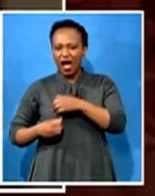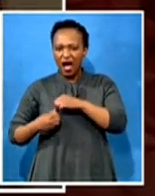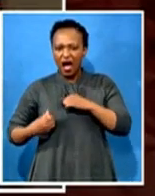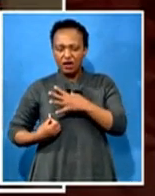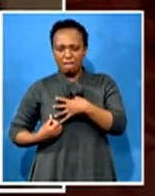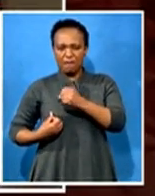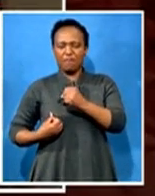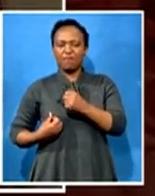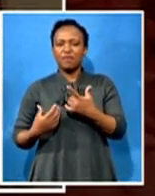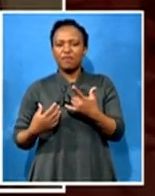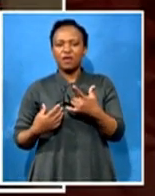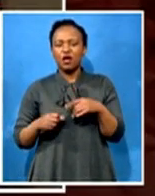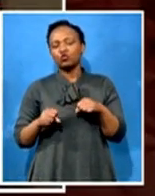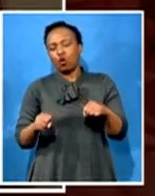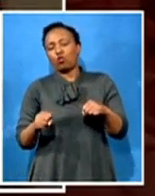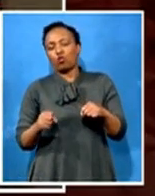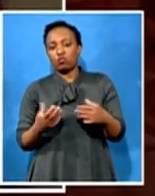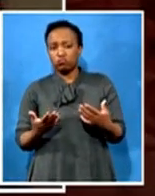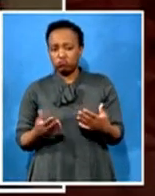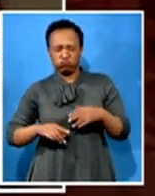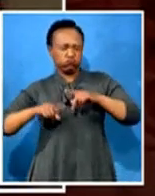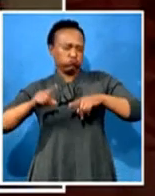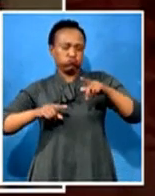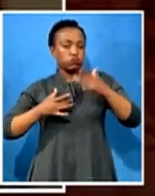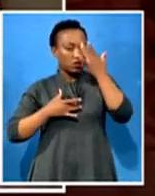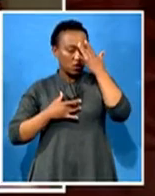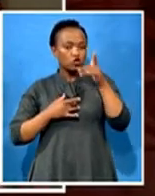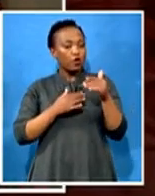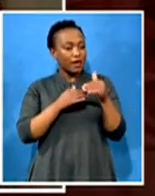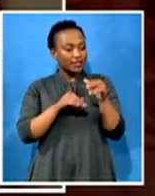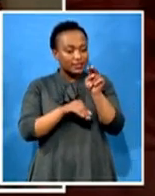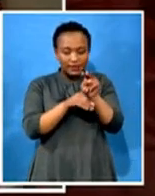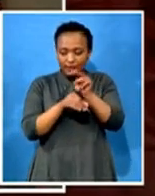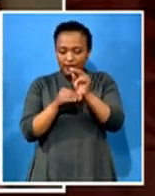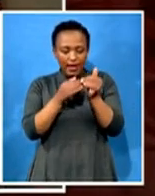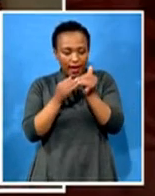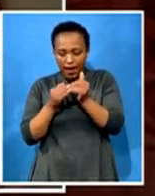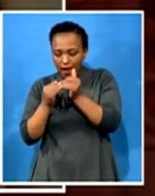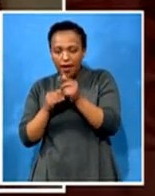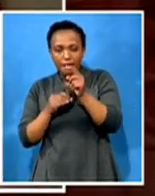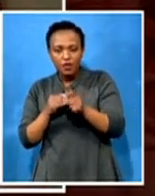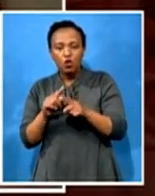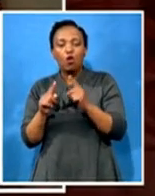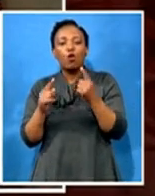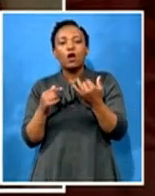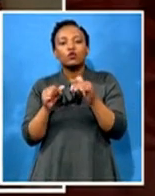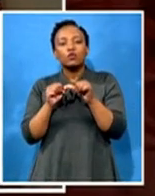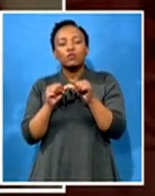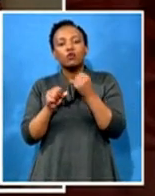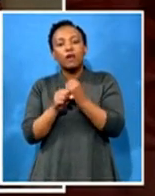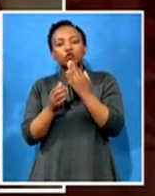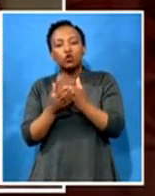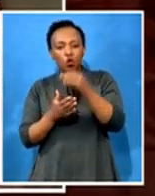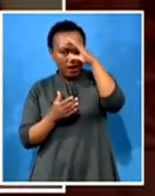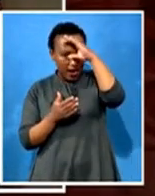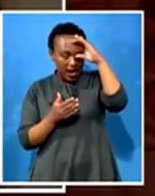need to provide care for. And that's another reason why keeping our nurses, our health workers at work is so